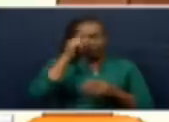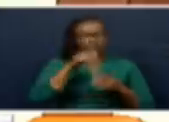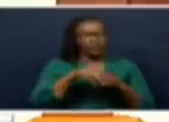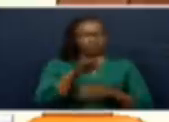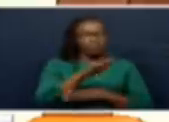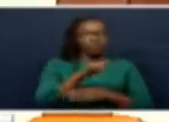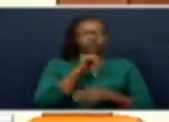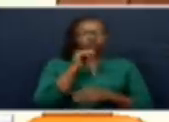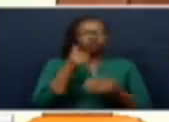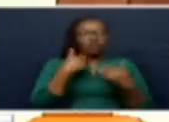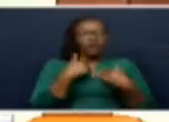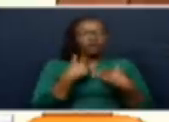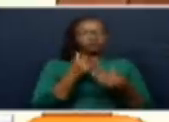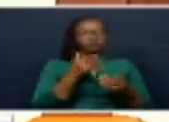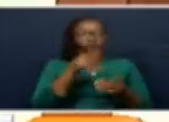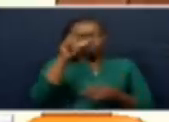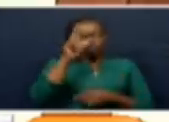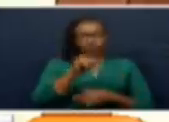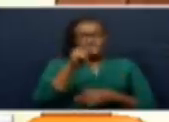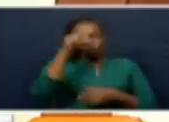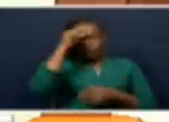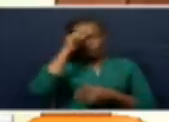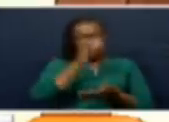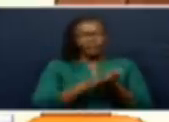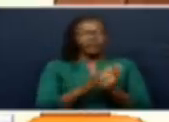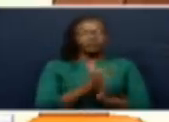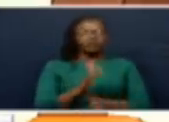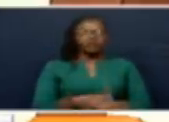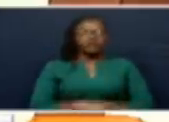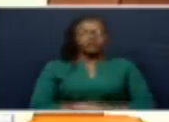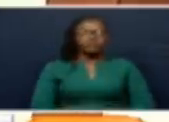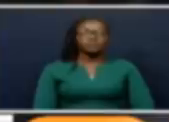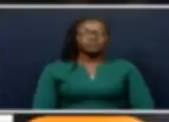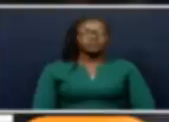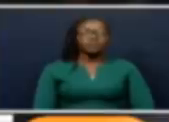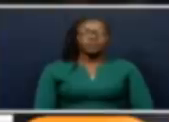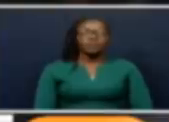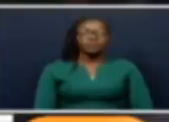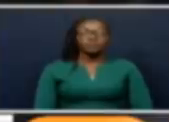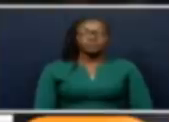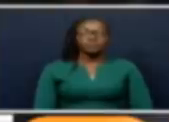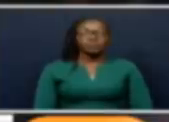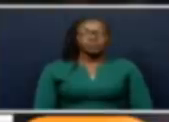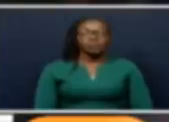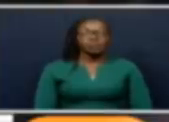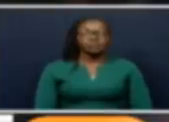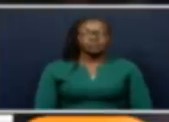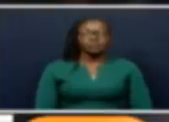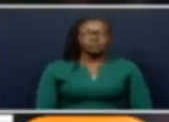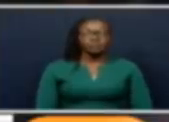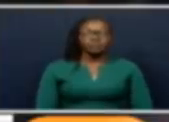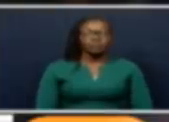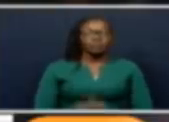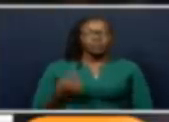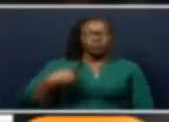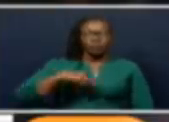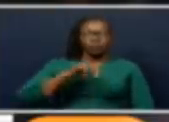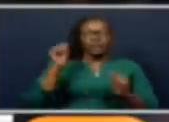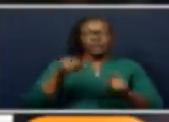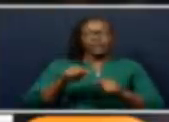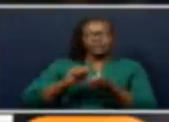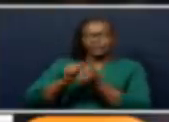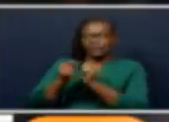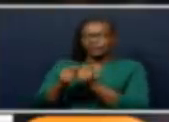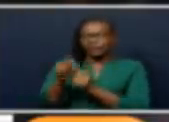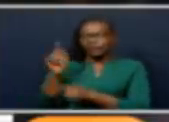after Siad Barre for a long time. Yeah, we don't want to go that no, way. No, it's a basket case. Yeah, we can correct our mistakes